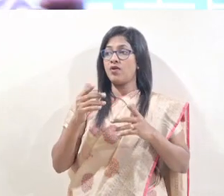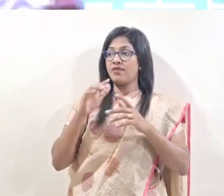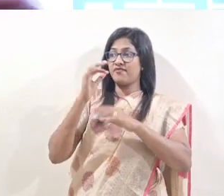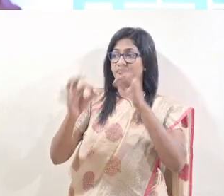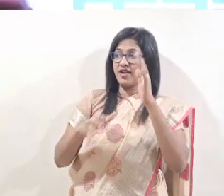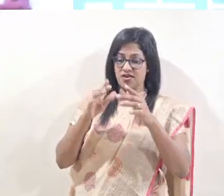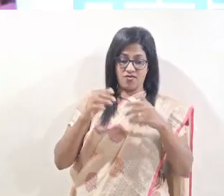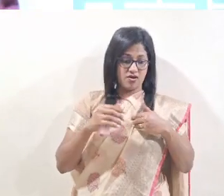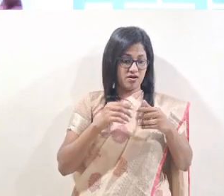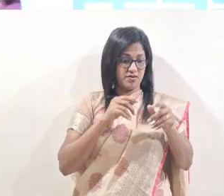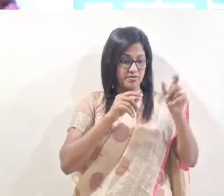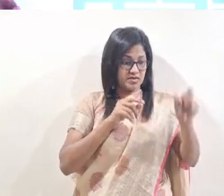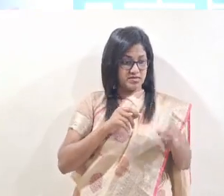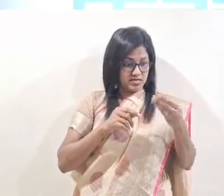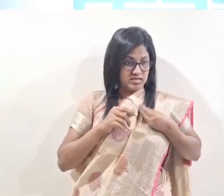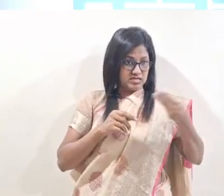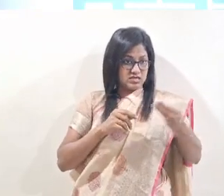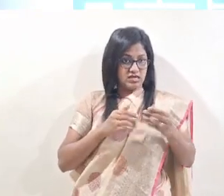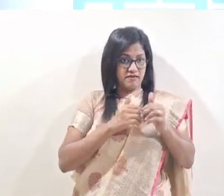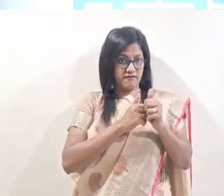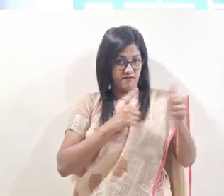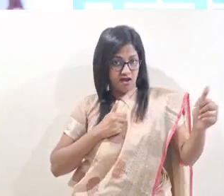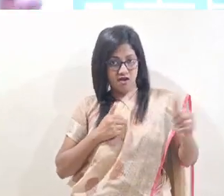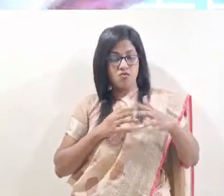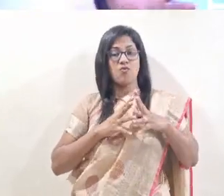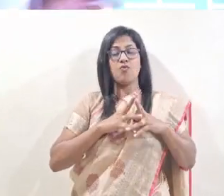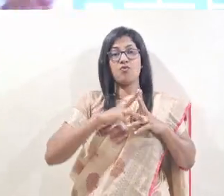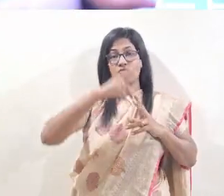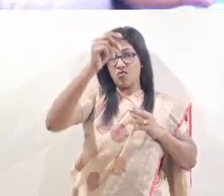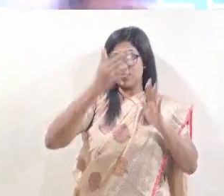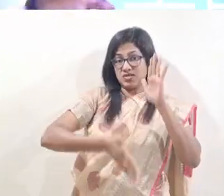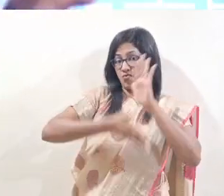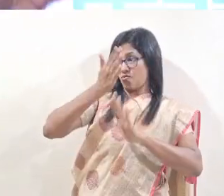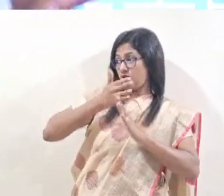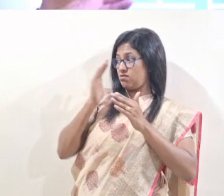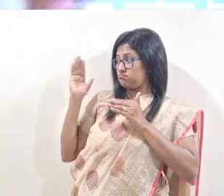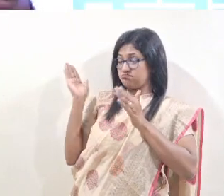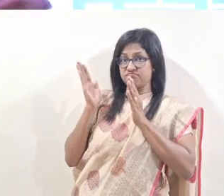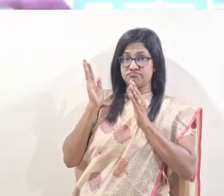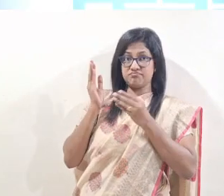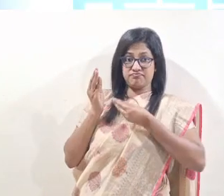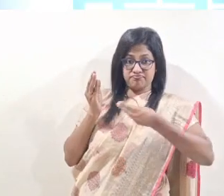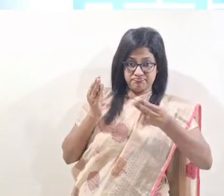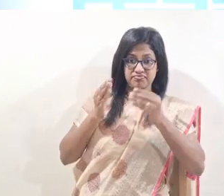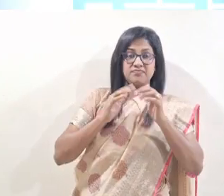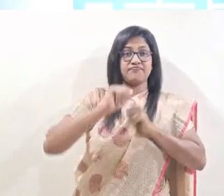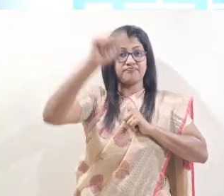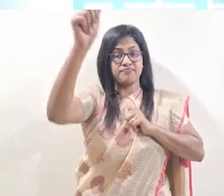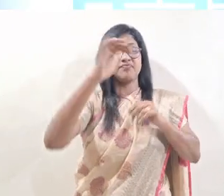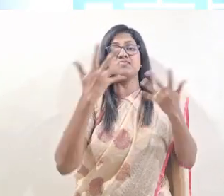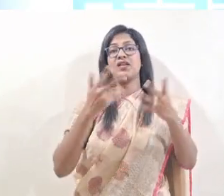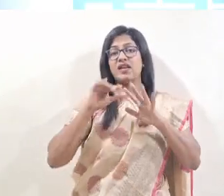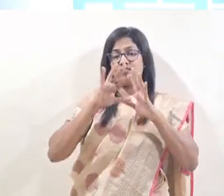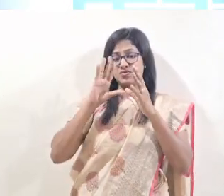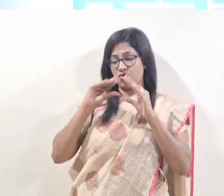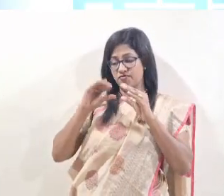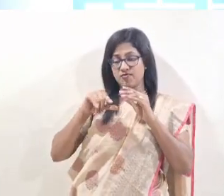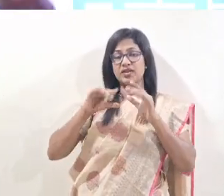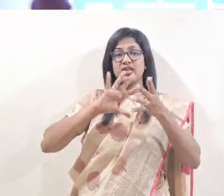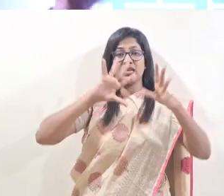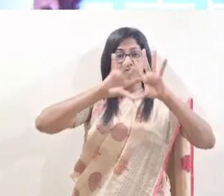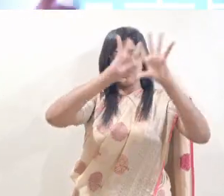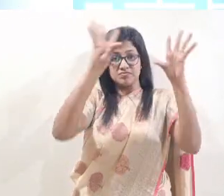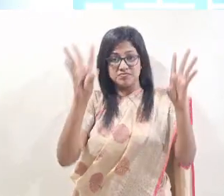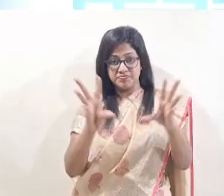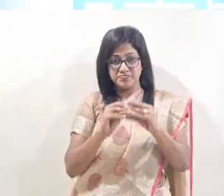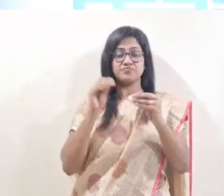to be close or far away from the next person, how would they want to be close or far away from the wall, All of these things factor into the software calculations. How